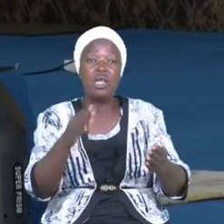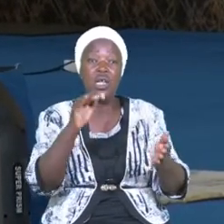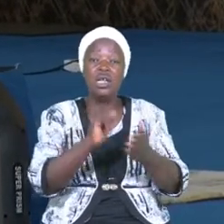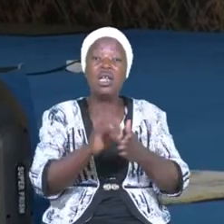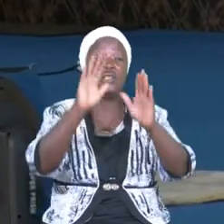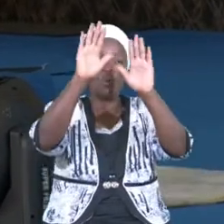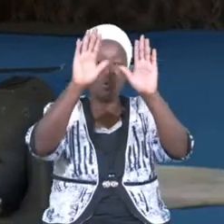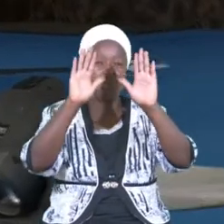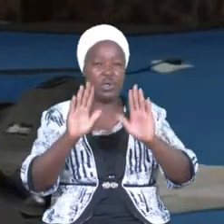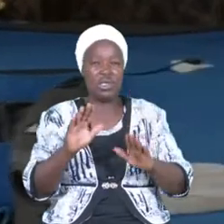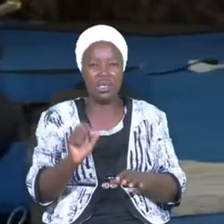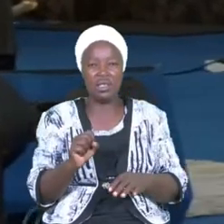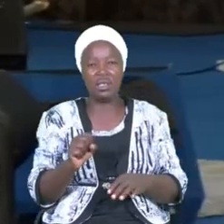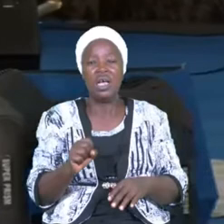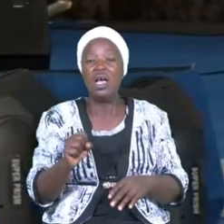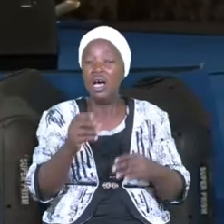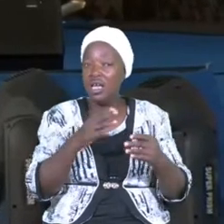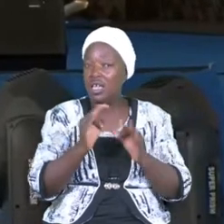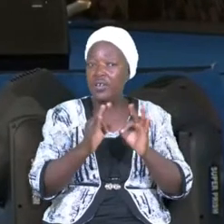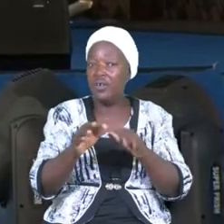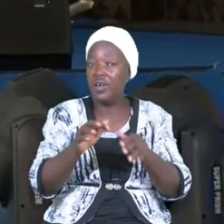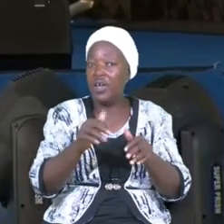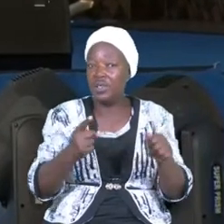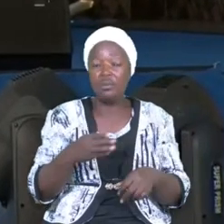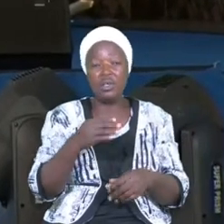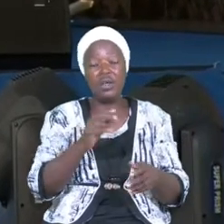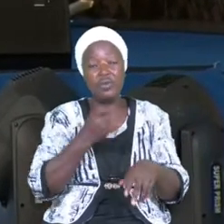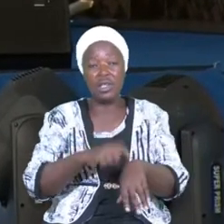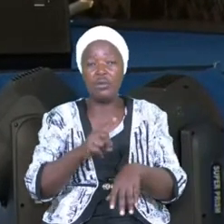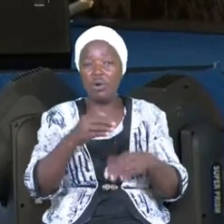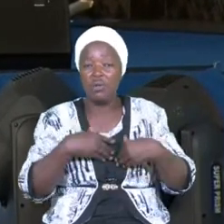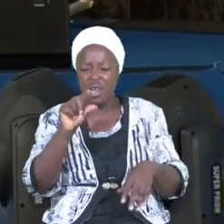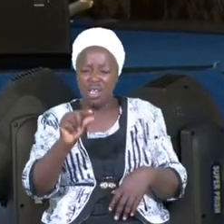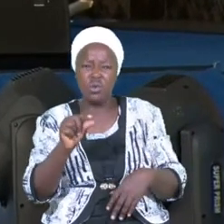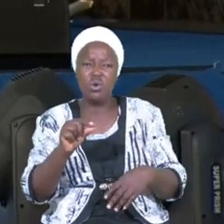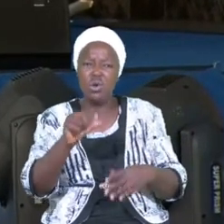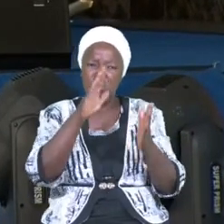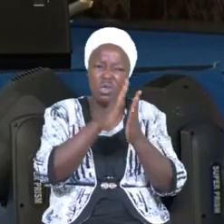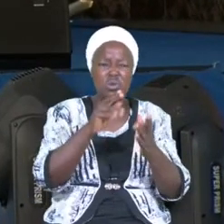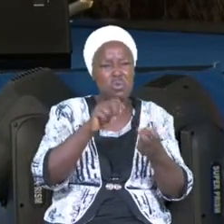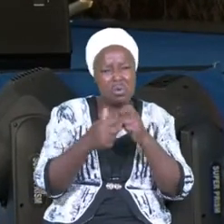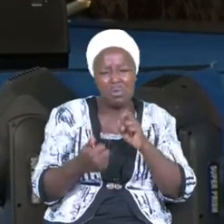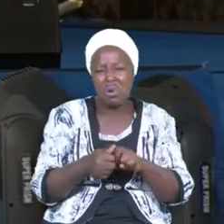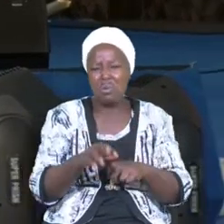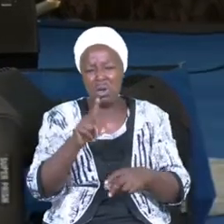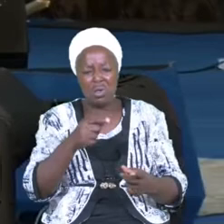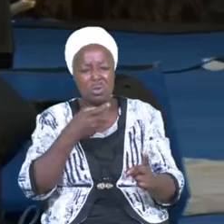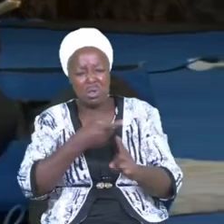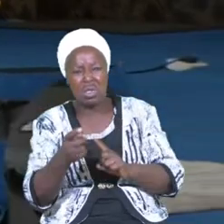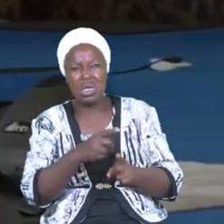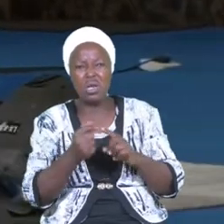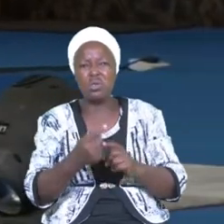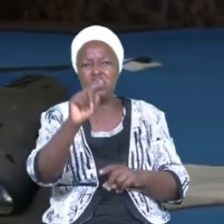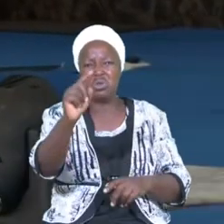If every time there's a little challenge, a little persecution, a little insult, a little